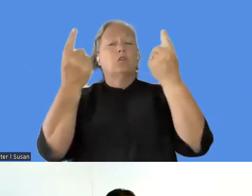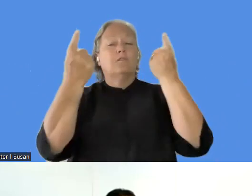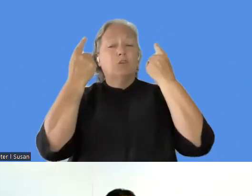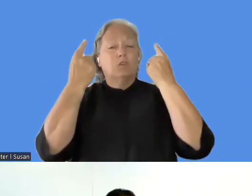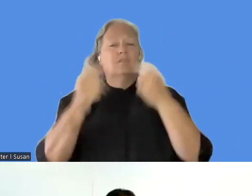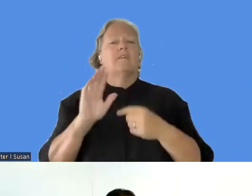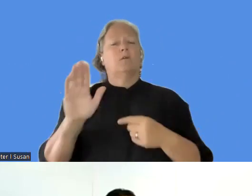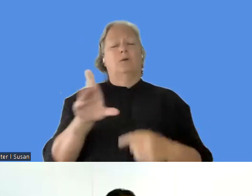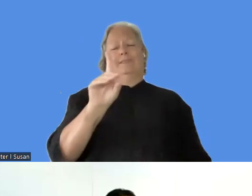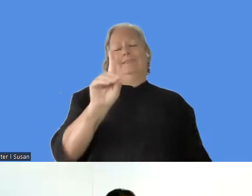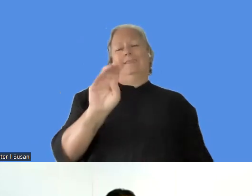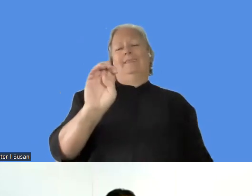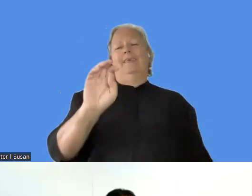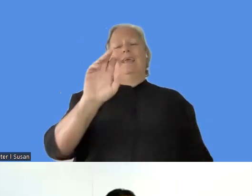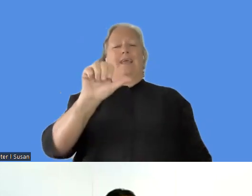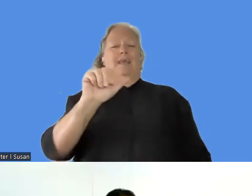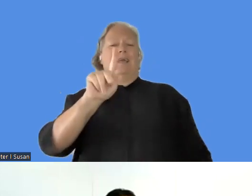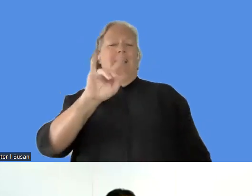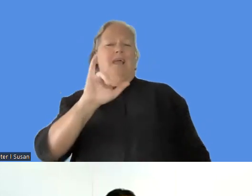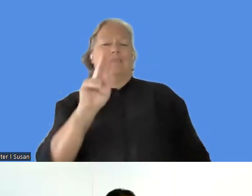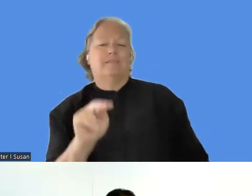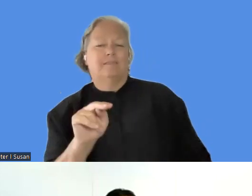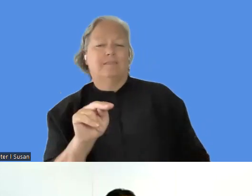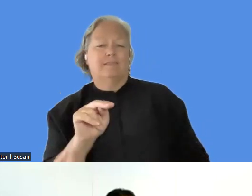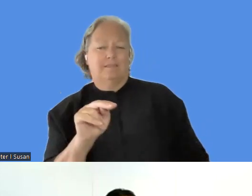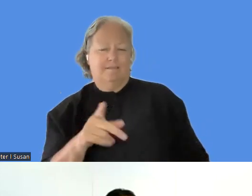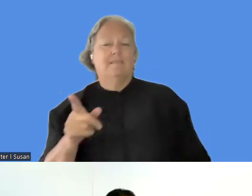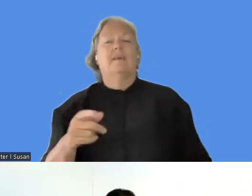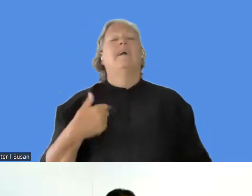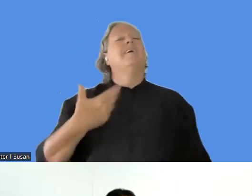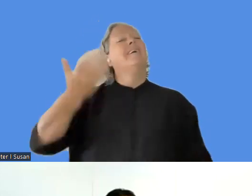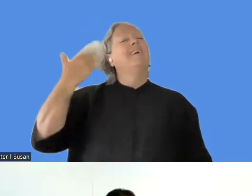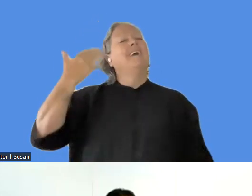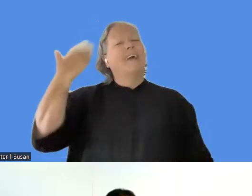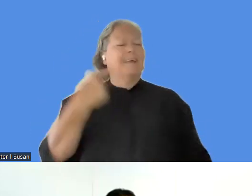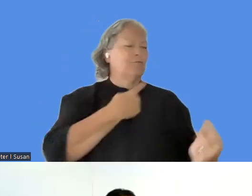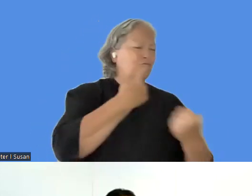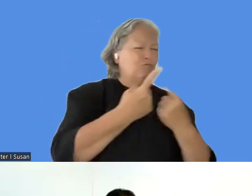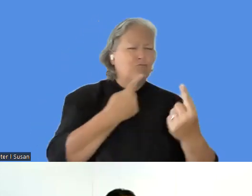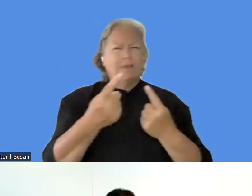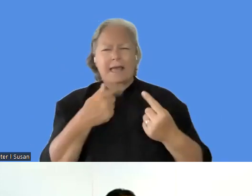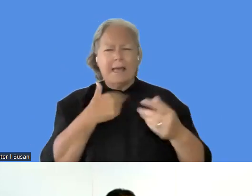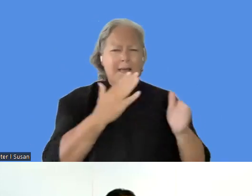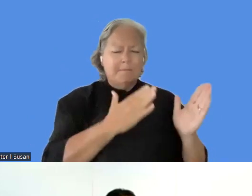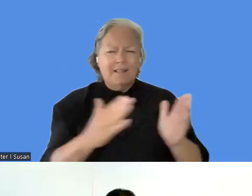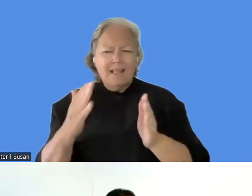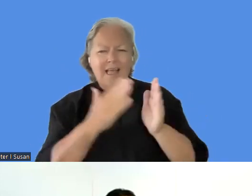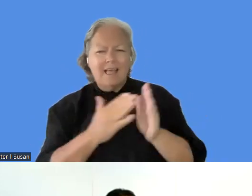I think when planning this webinar, we try to have a balance